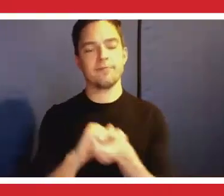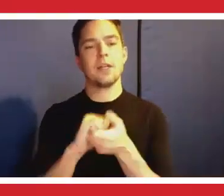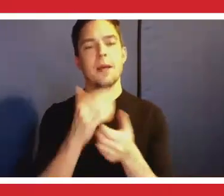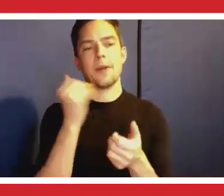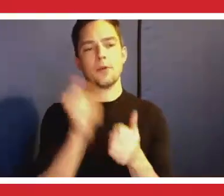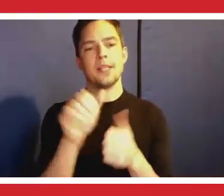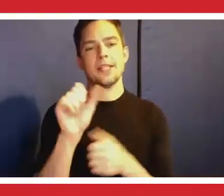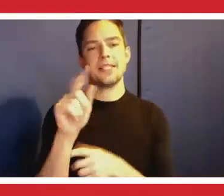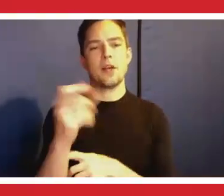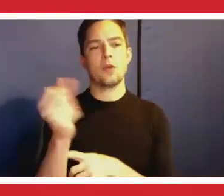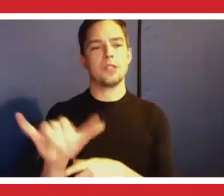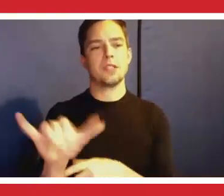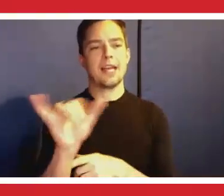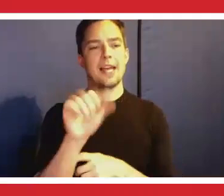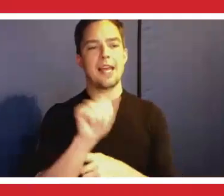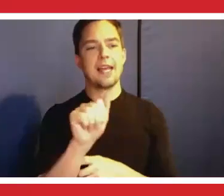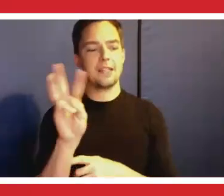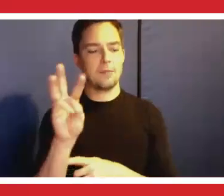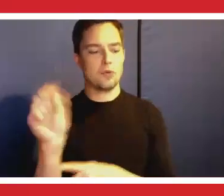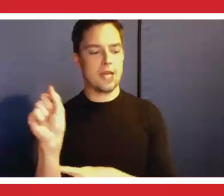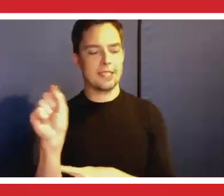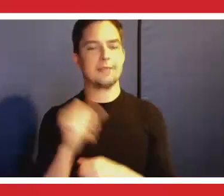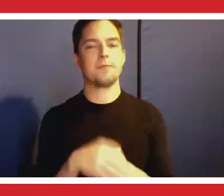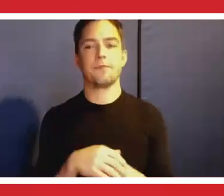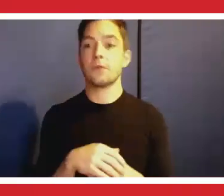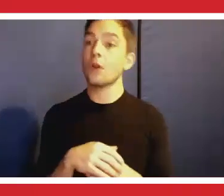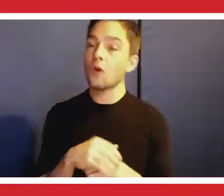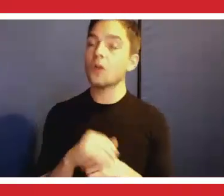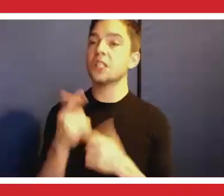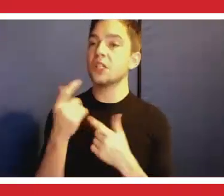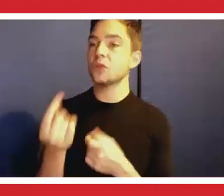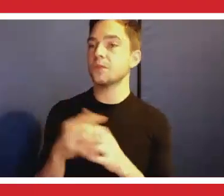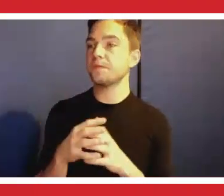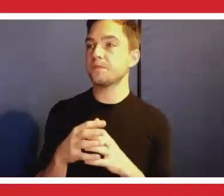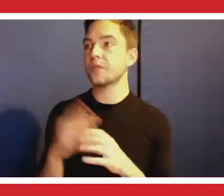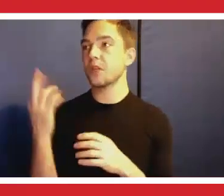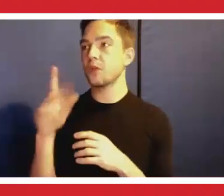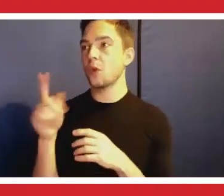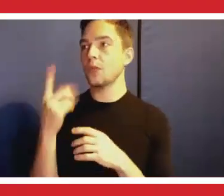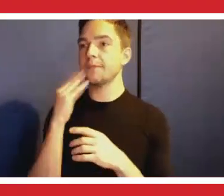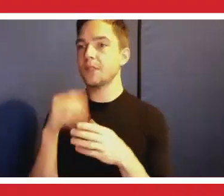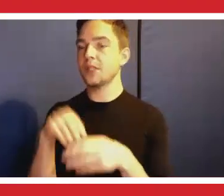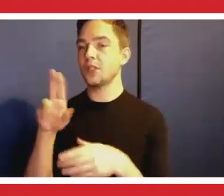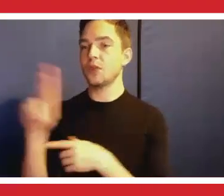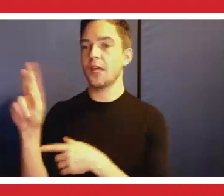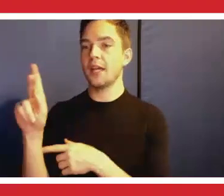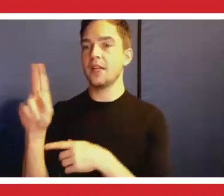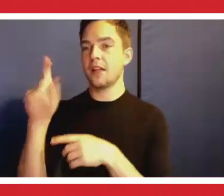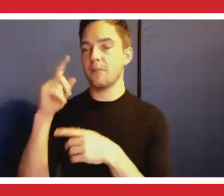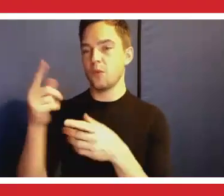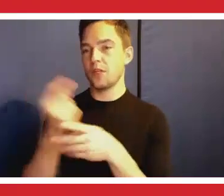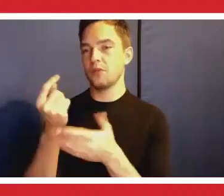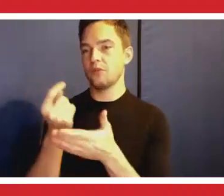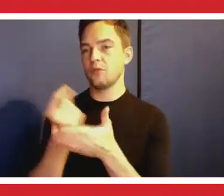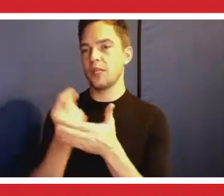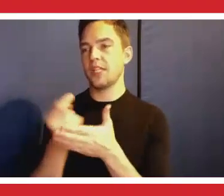AWS. Yeah, so it's an interesting one because in my own experience in the UK government, we treated the two things quite